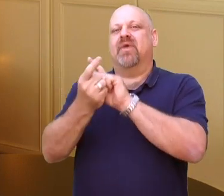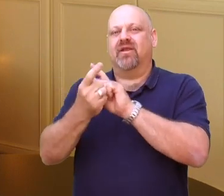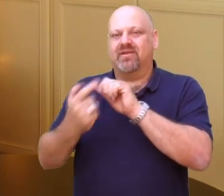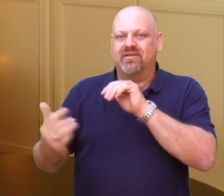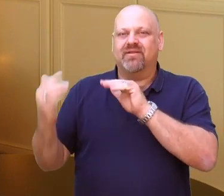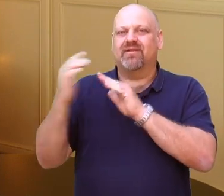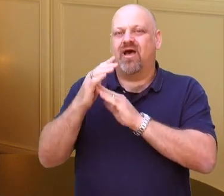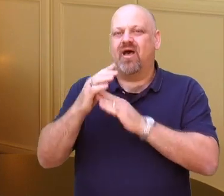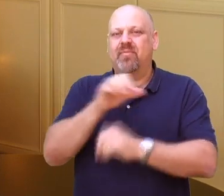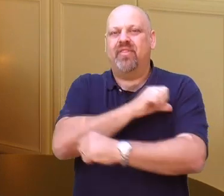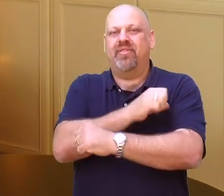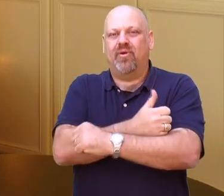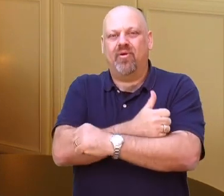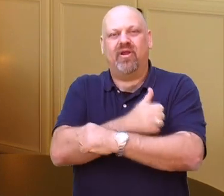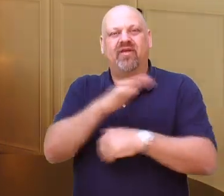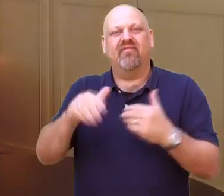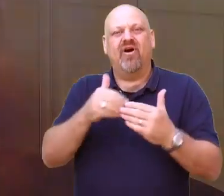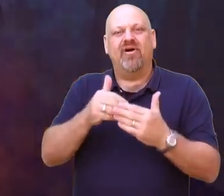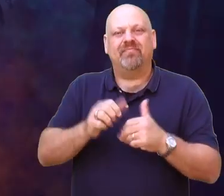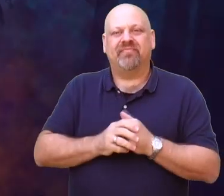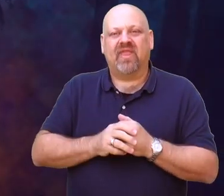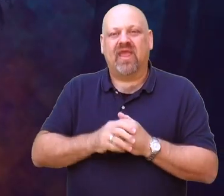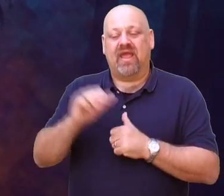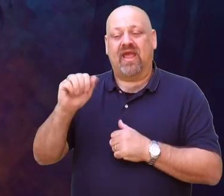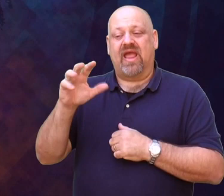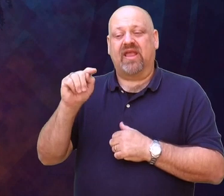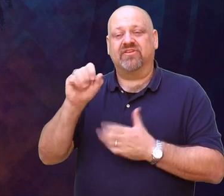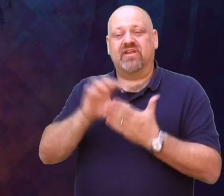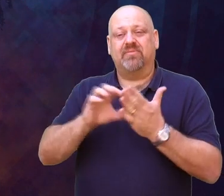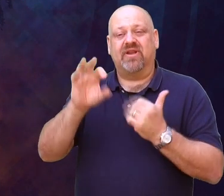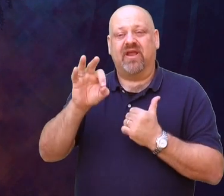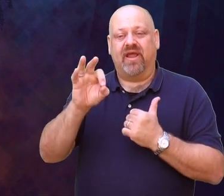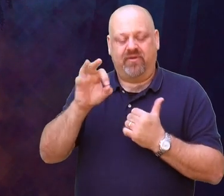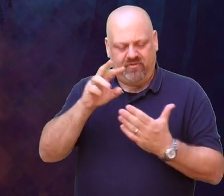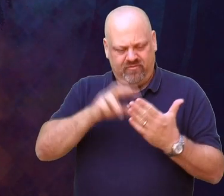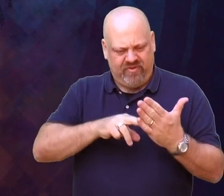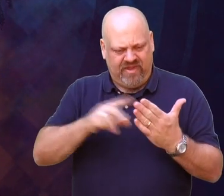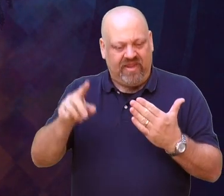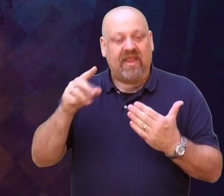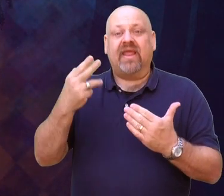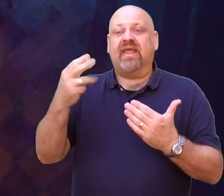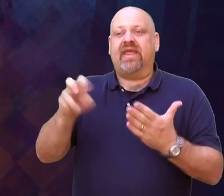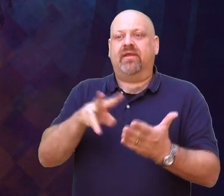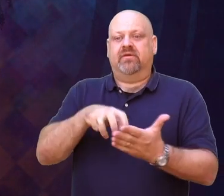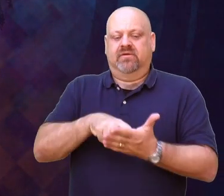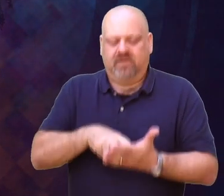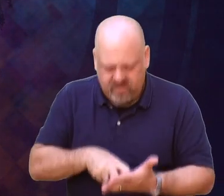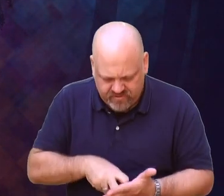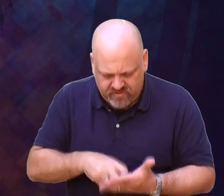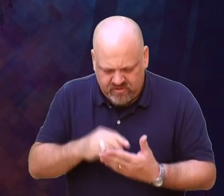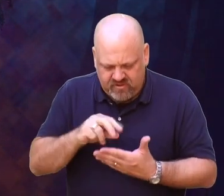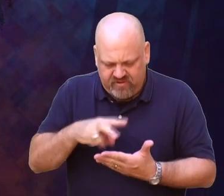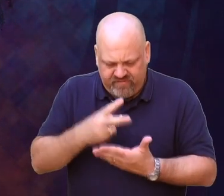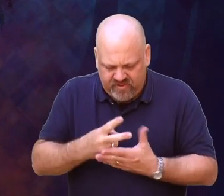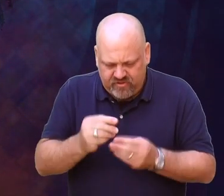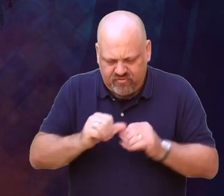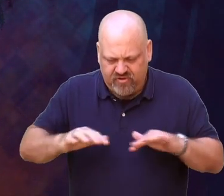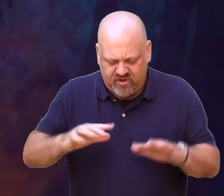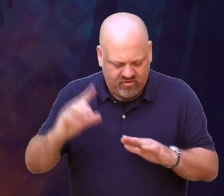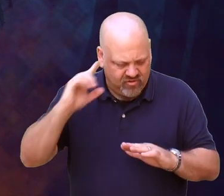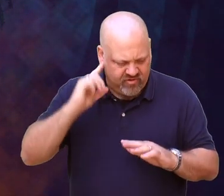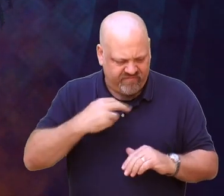chapter 9, verse 4, we read, he fell to the ground and heard a voice say to him, Saul,